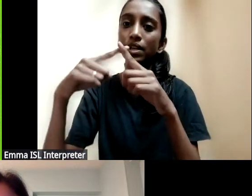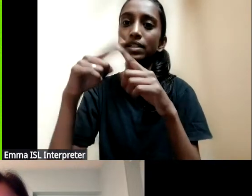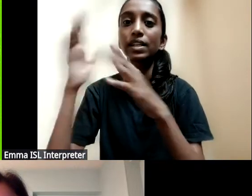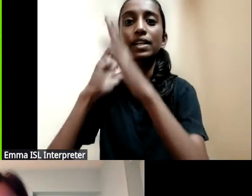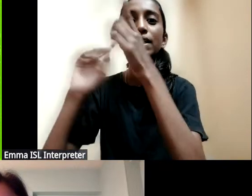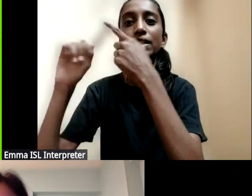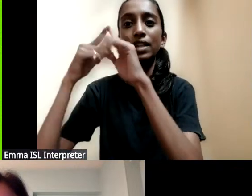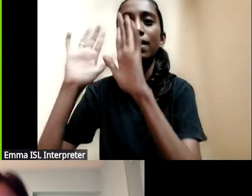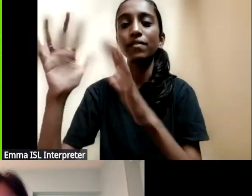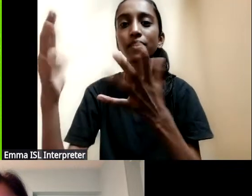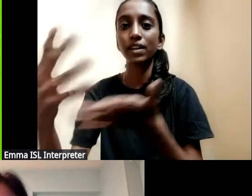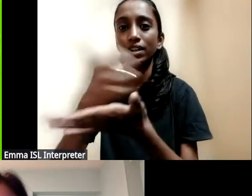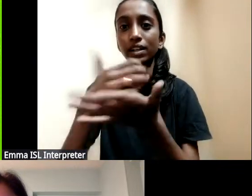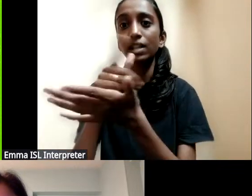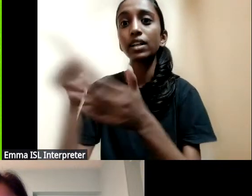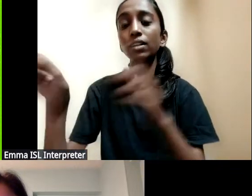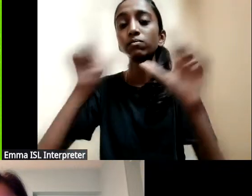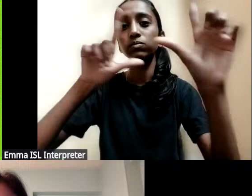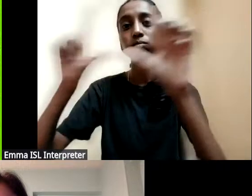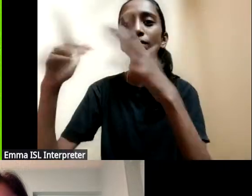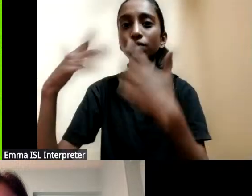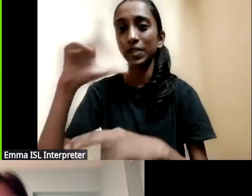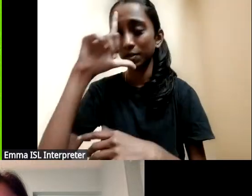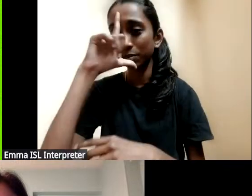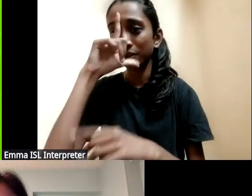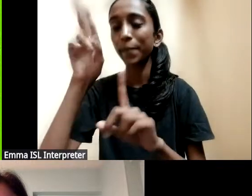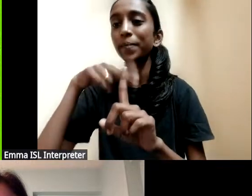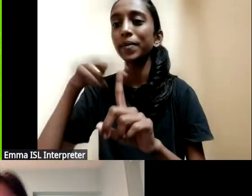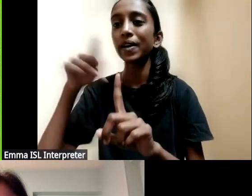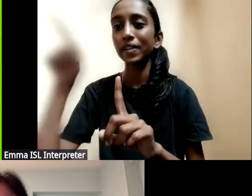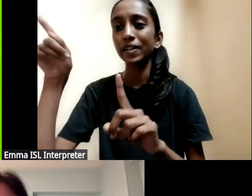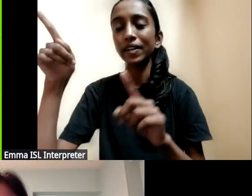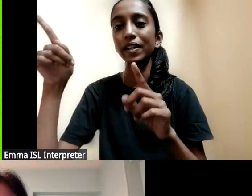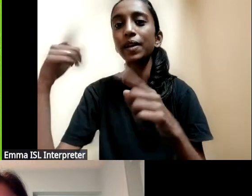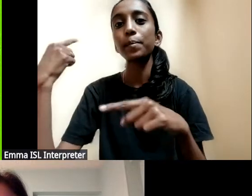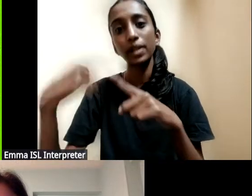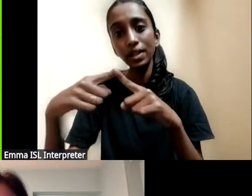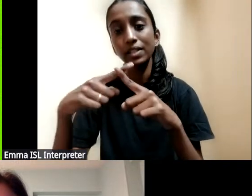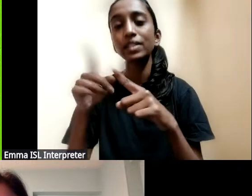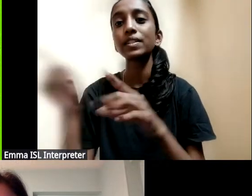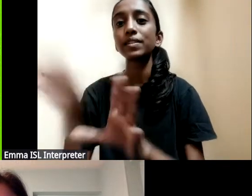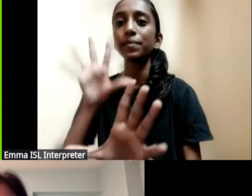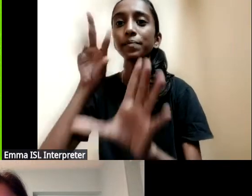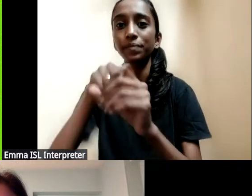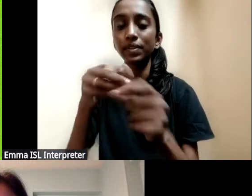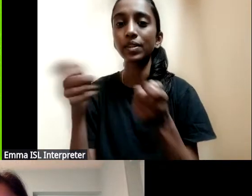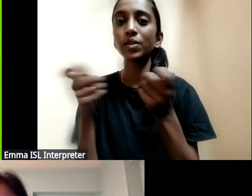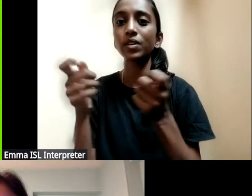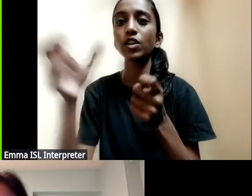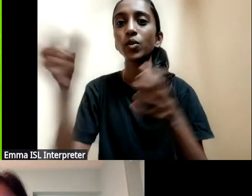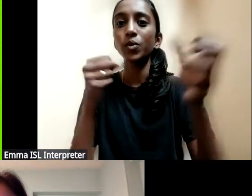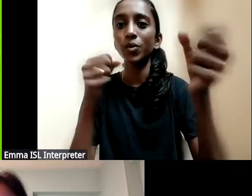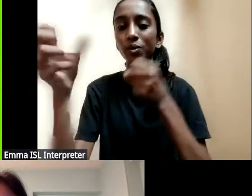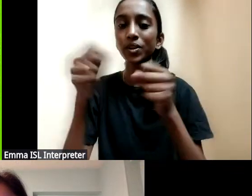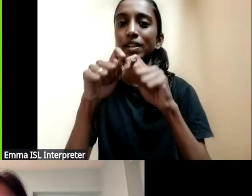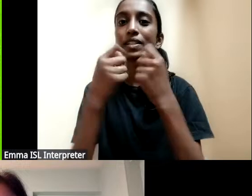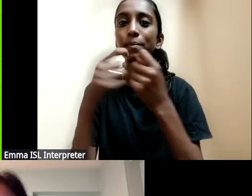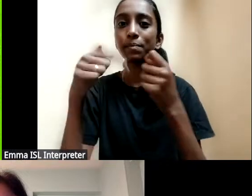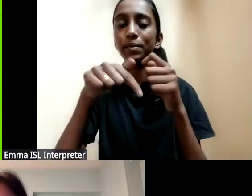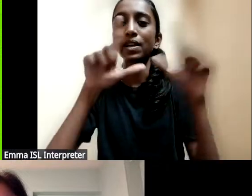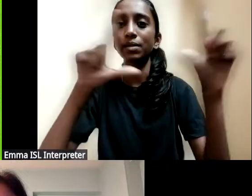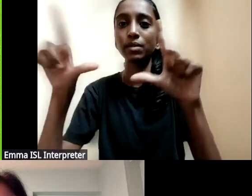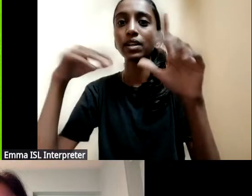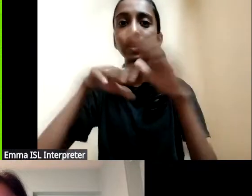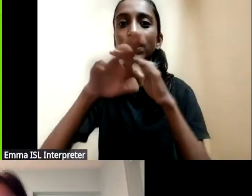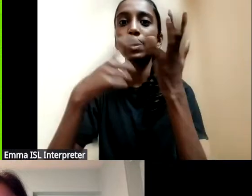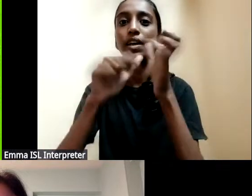published and presented her work on Murshidabad paintings widely and has been part of the curatorial team of the exhibition titled Rajas,